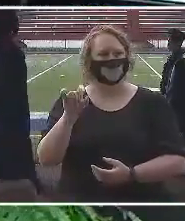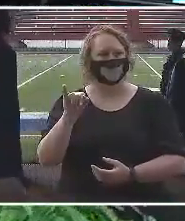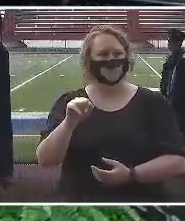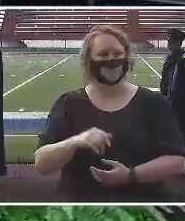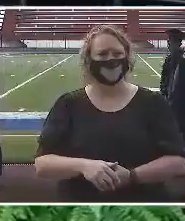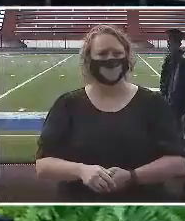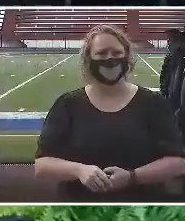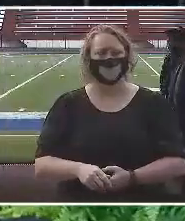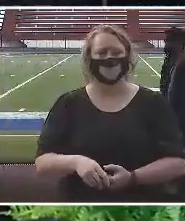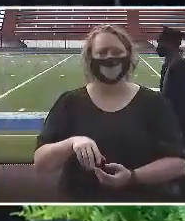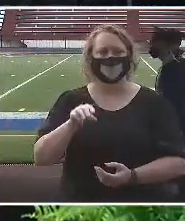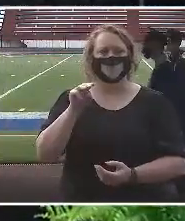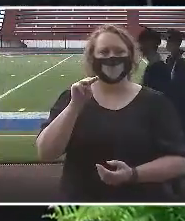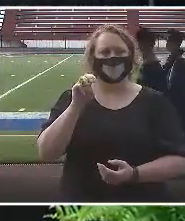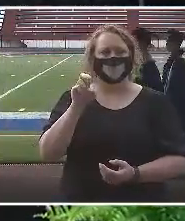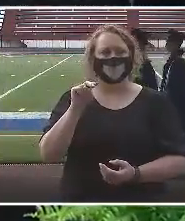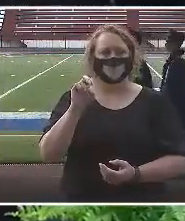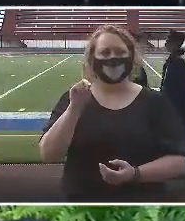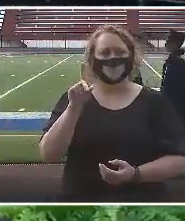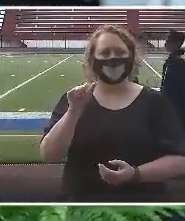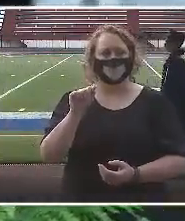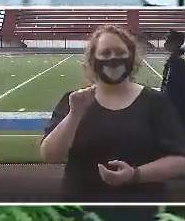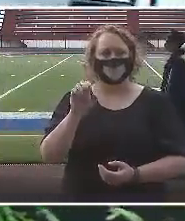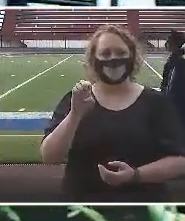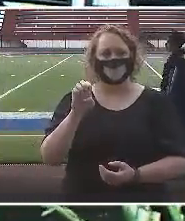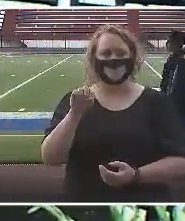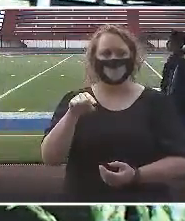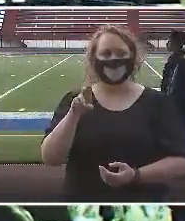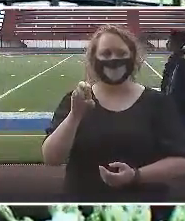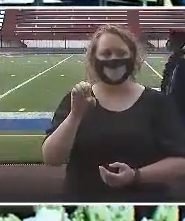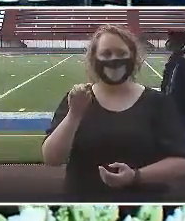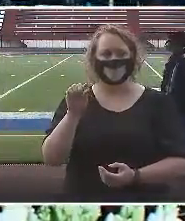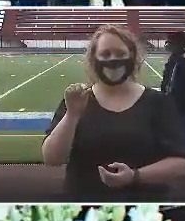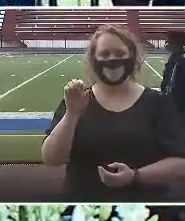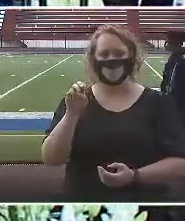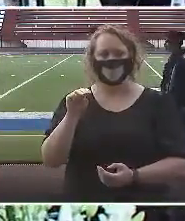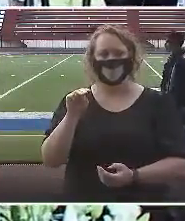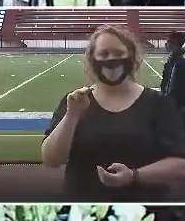Melanie Gomez. You go, Mel's.